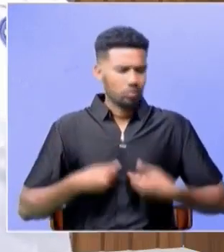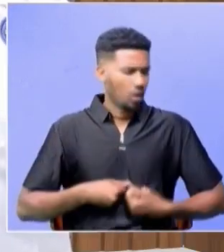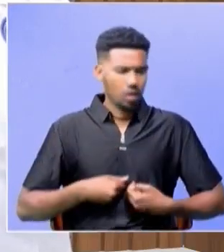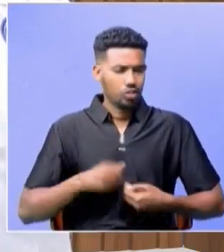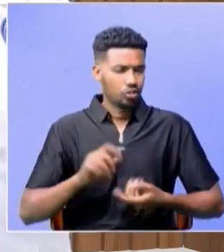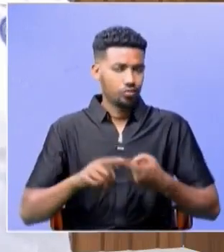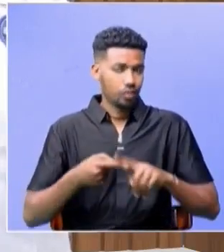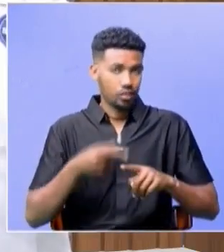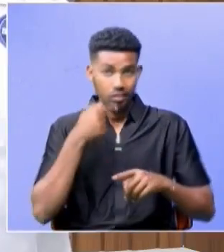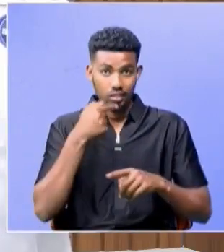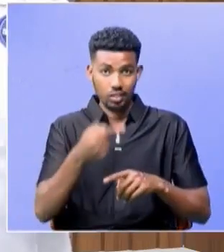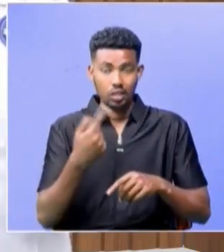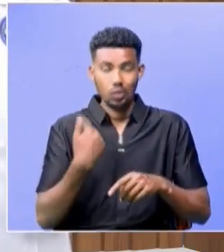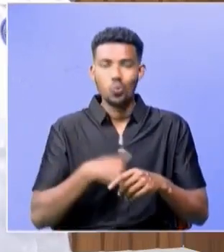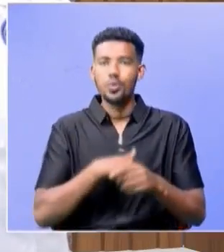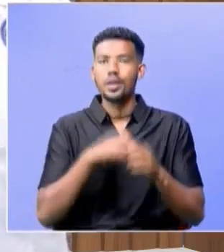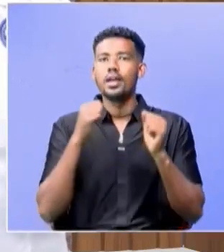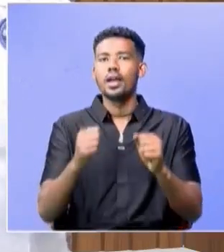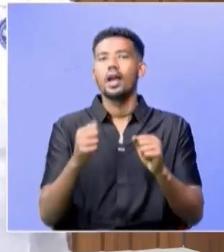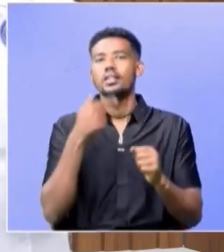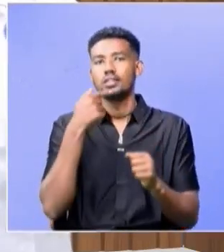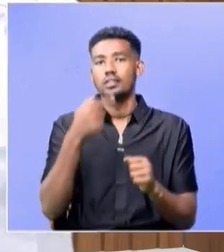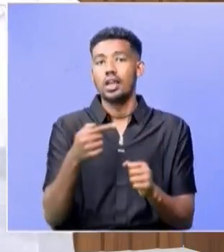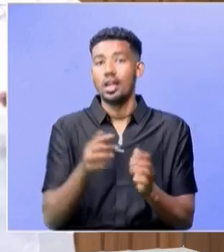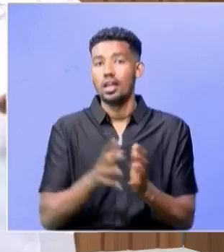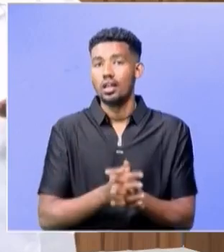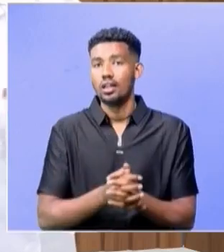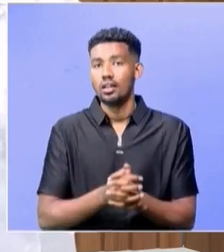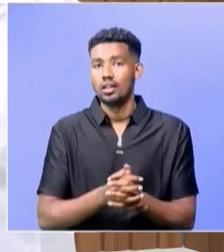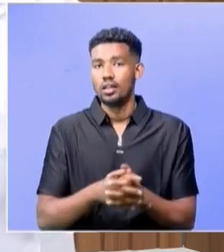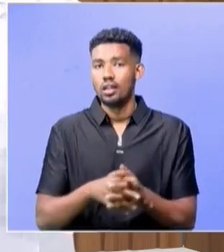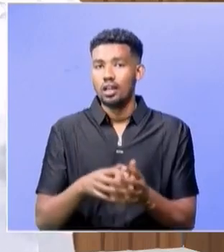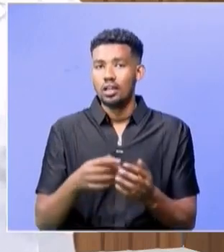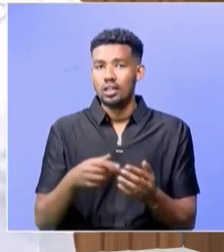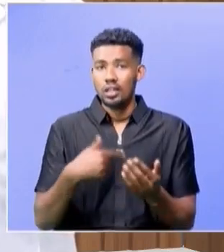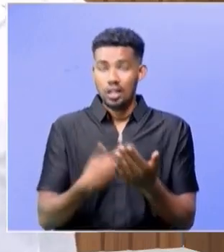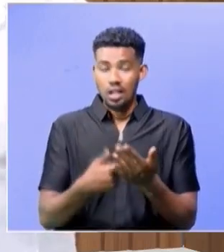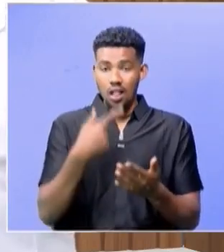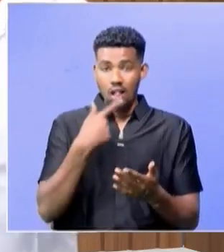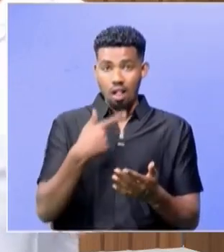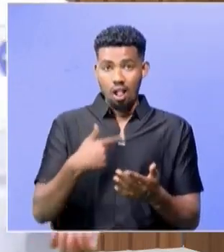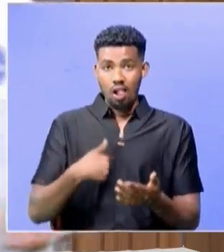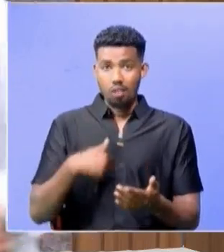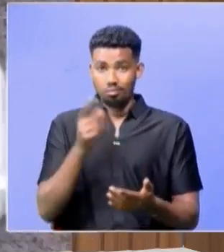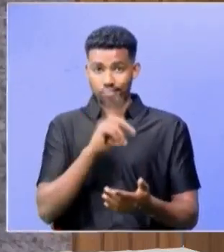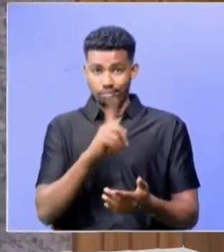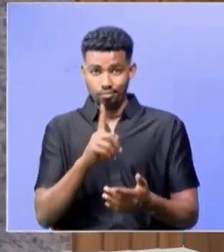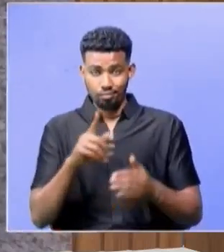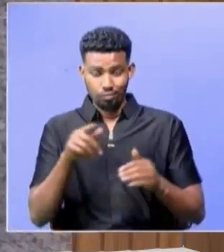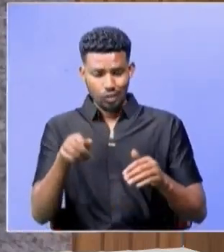tired. We can say after this conversation or dialogue easily,